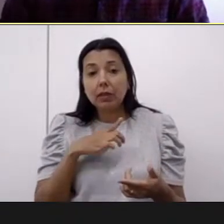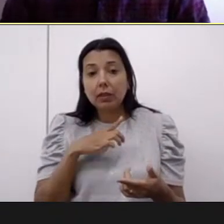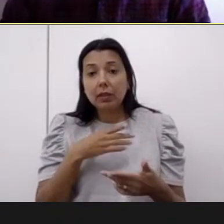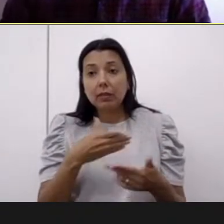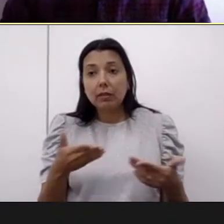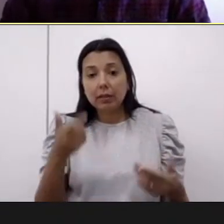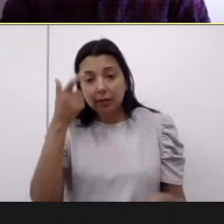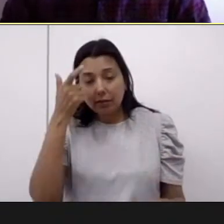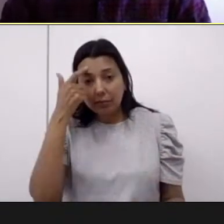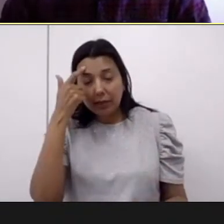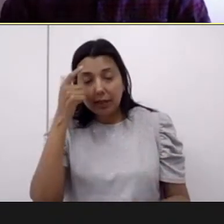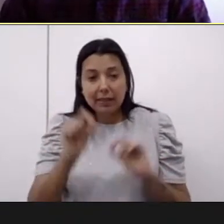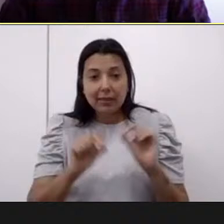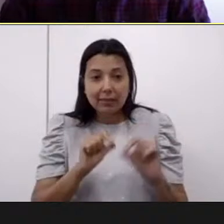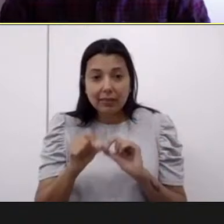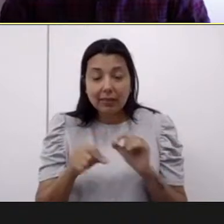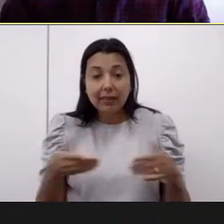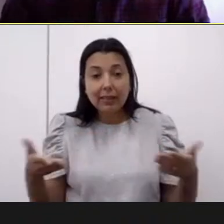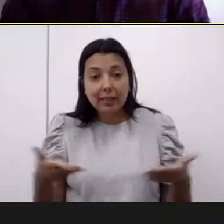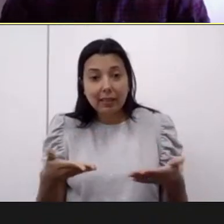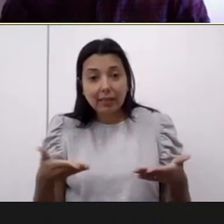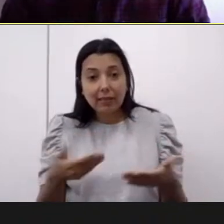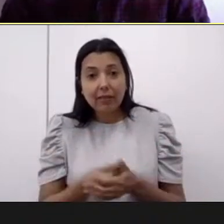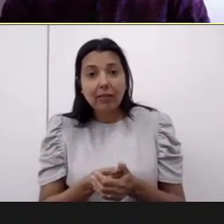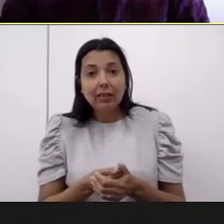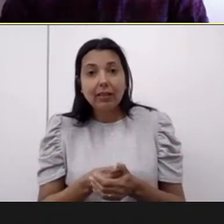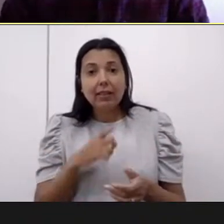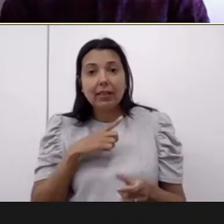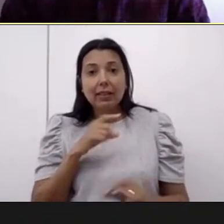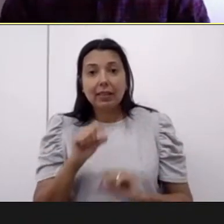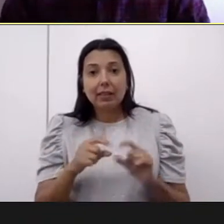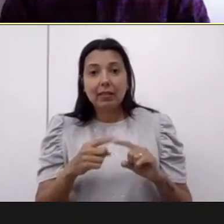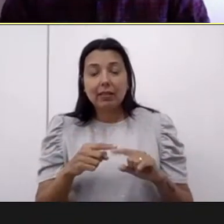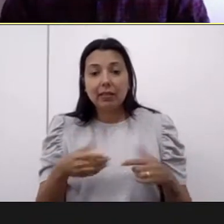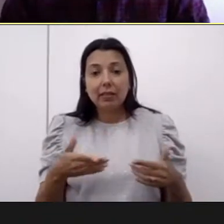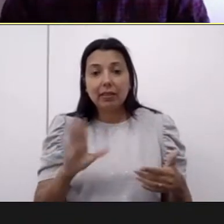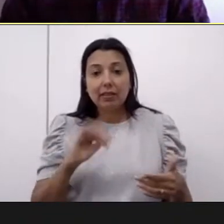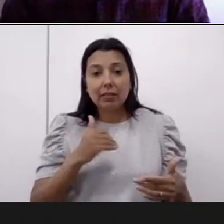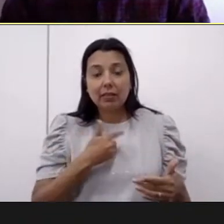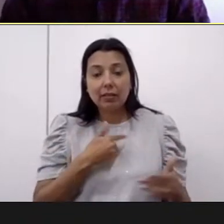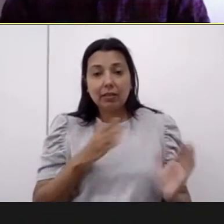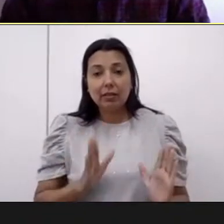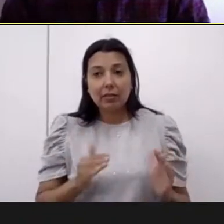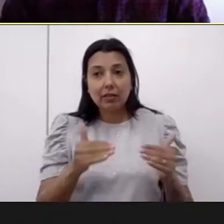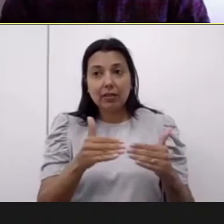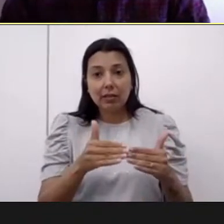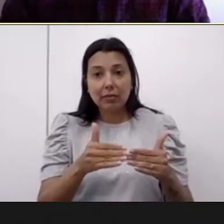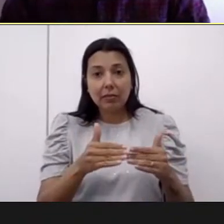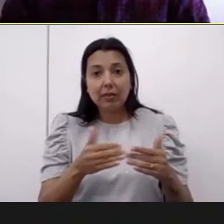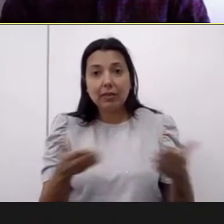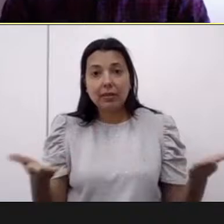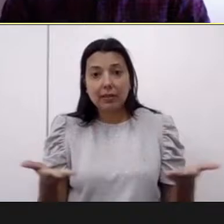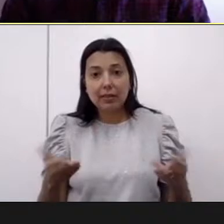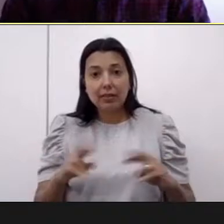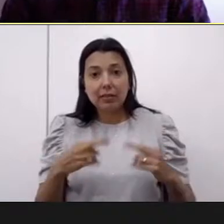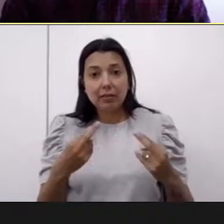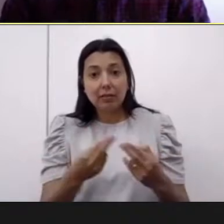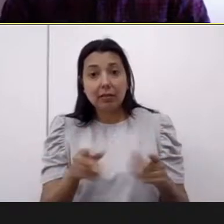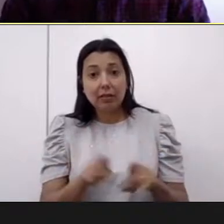the sad moment where we have to close the cycle of 5